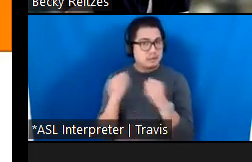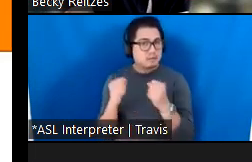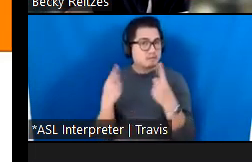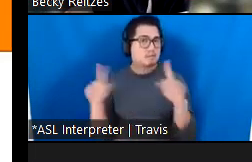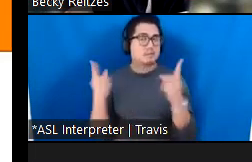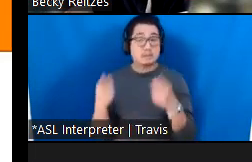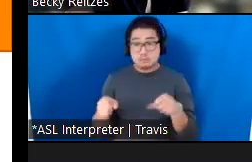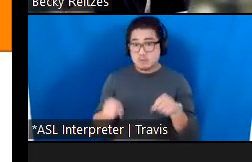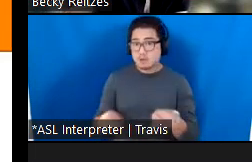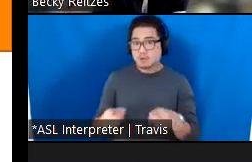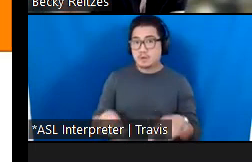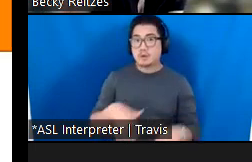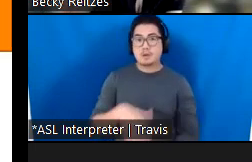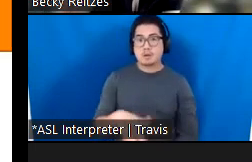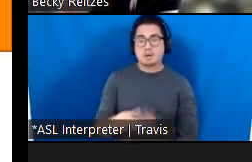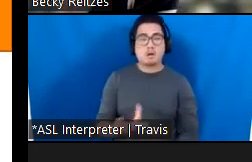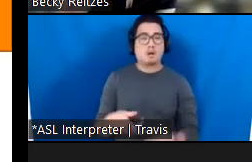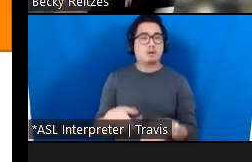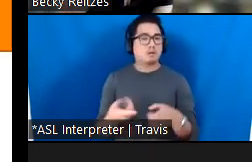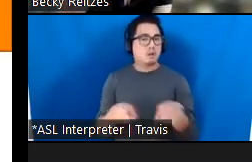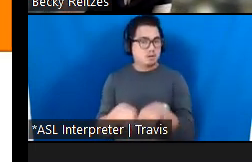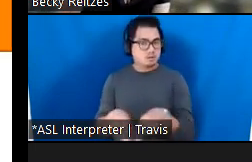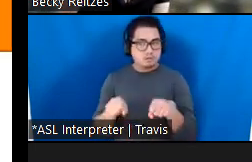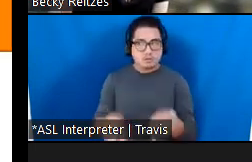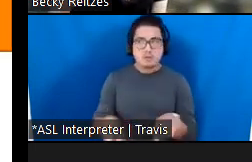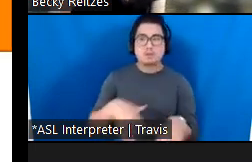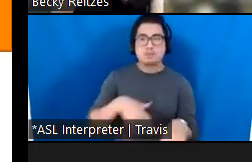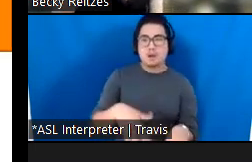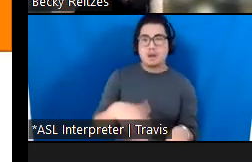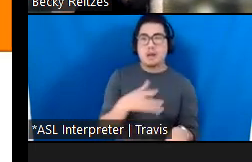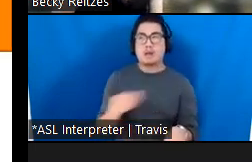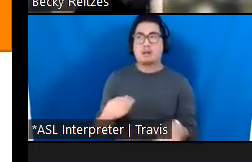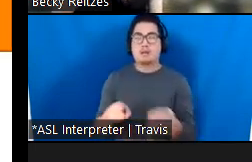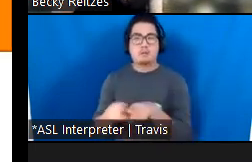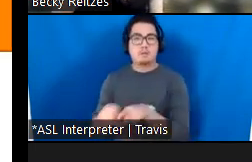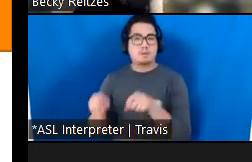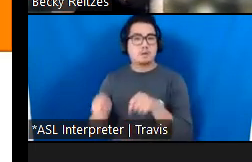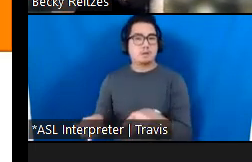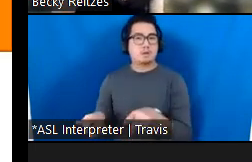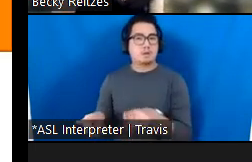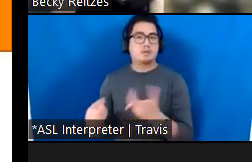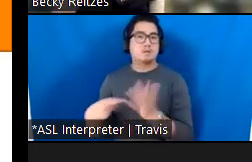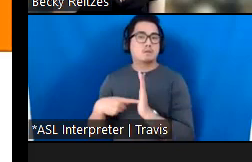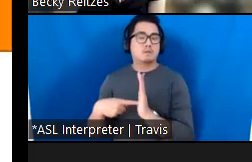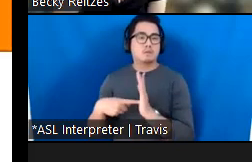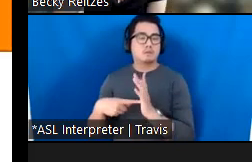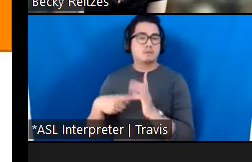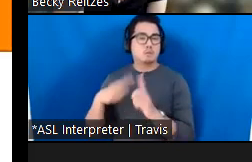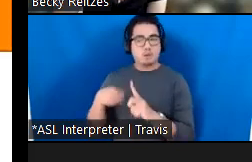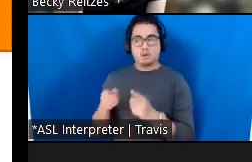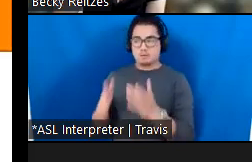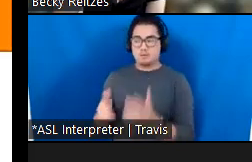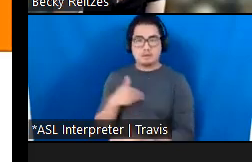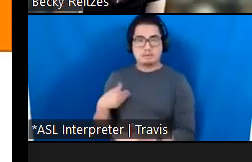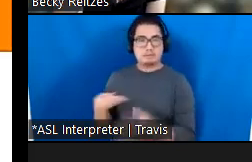but both during pregnancy and also during when somebody is breastfeeding or